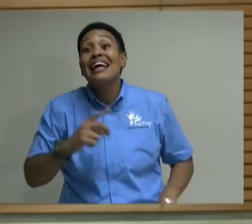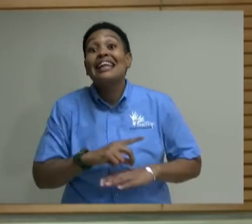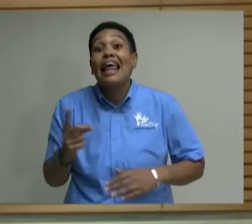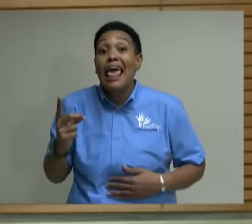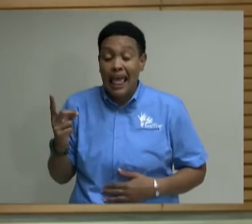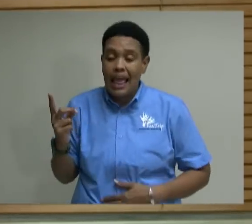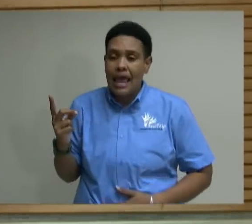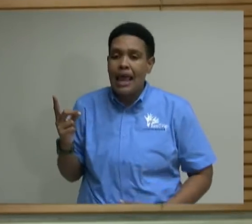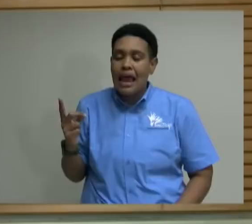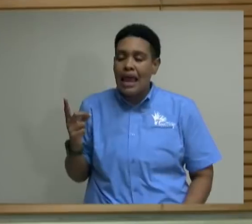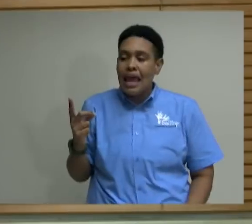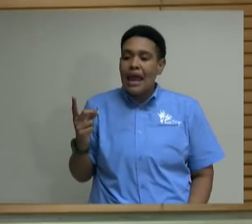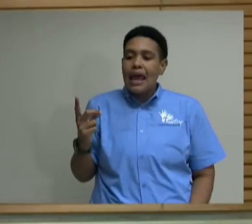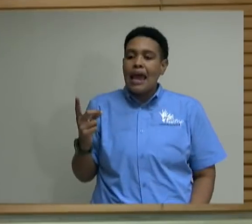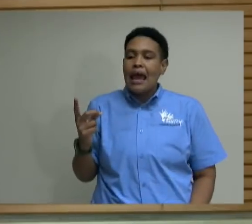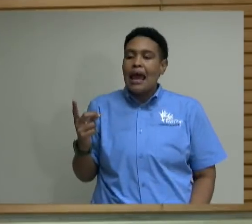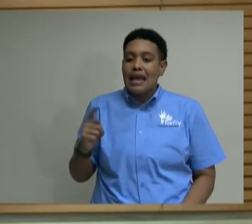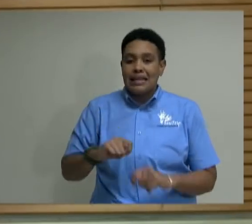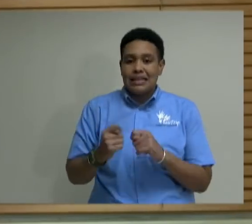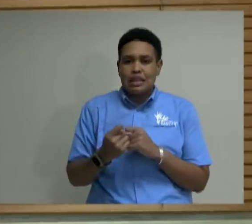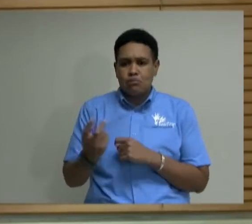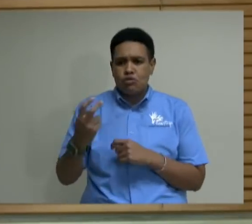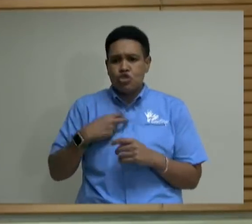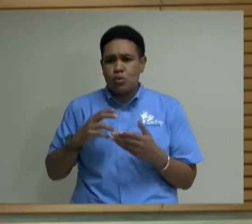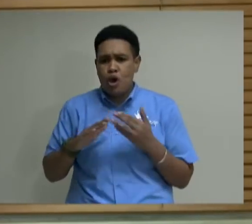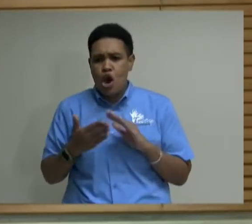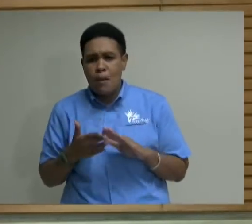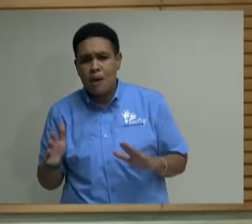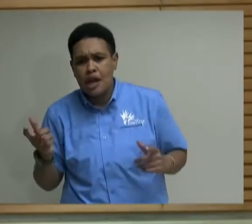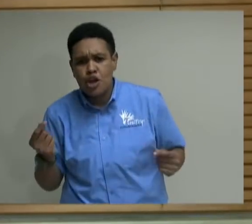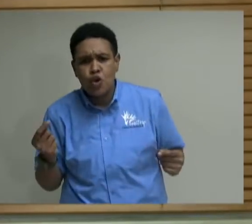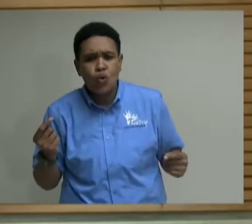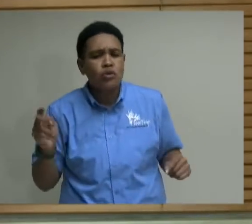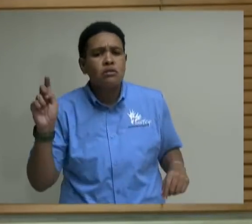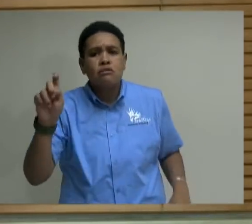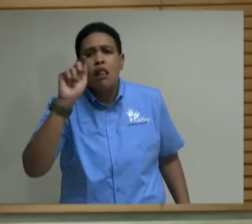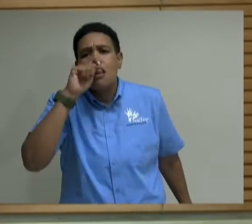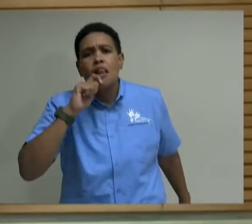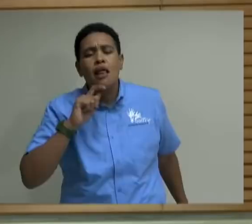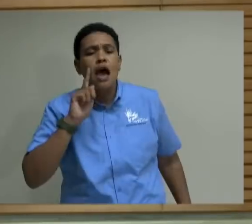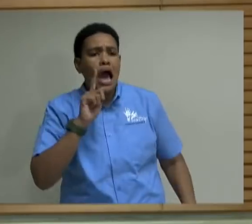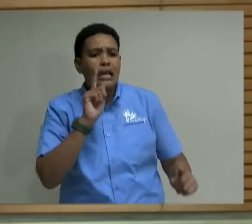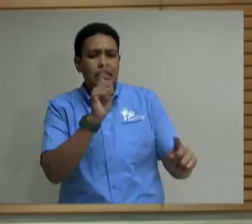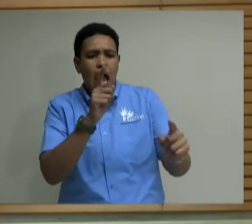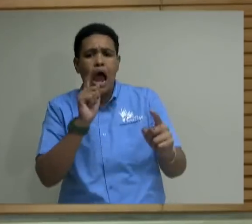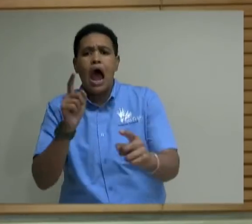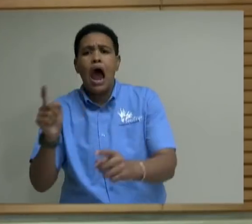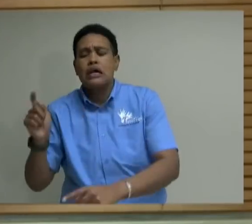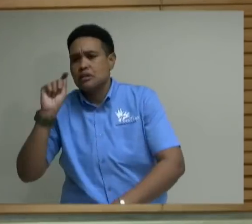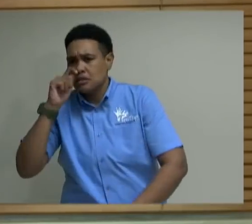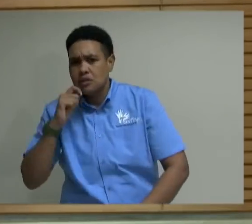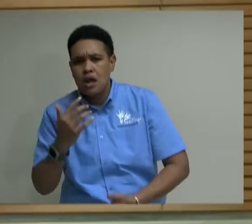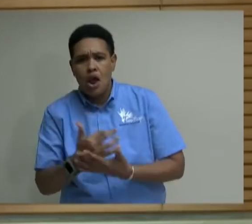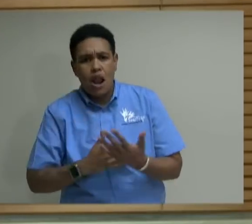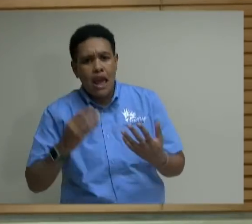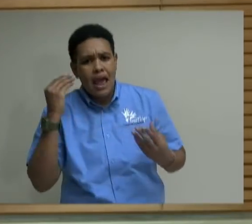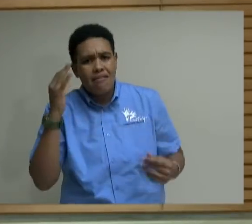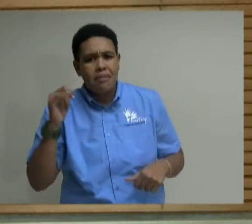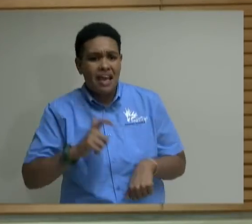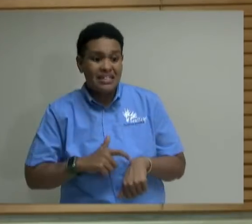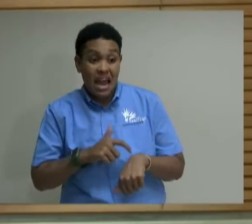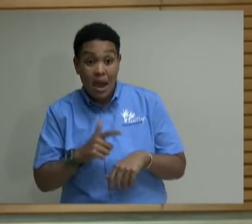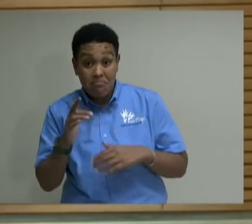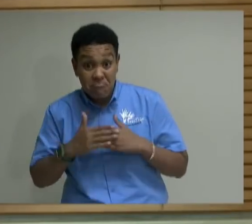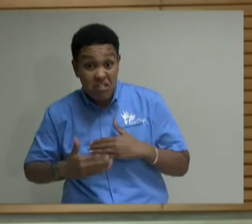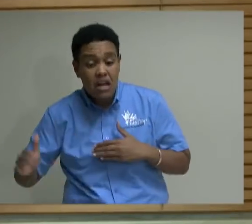team within the community doing random sampling and targeted sampling at the time. From